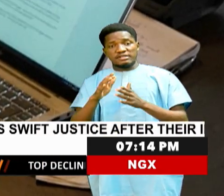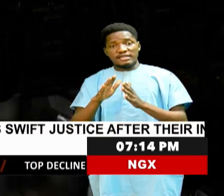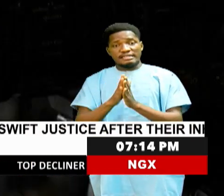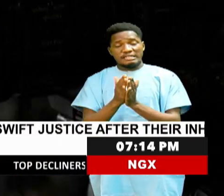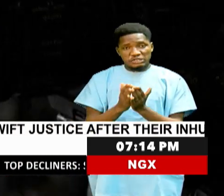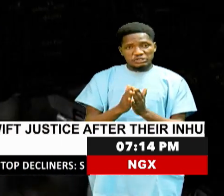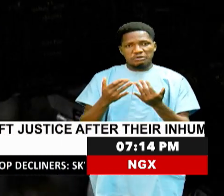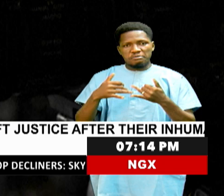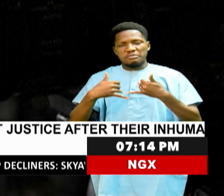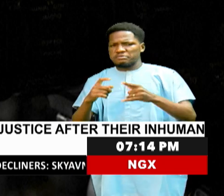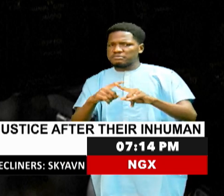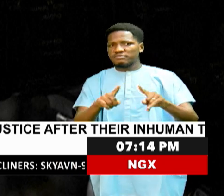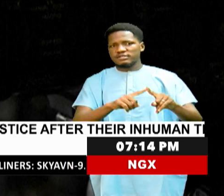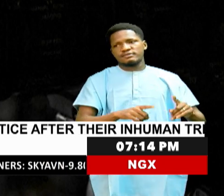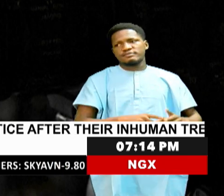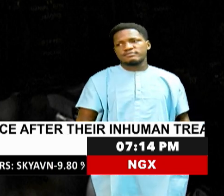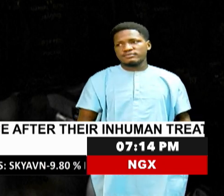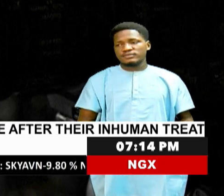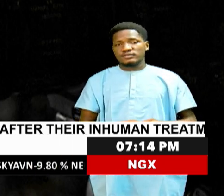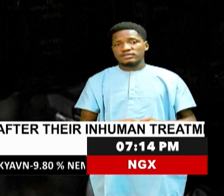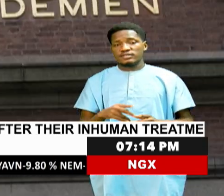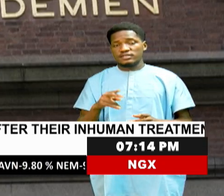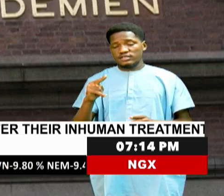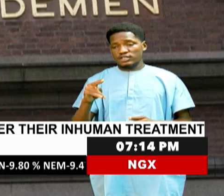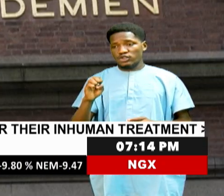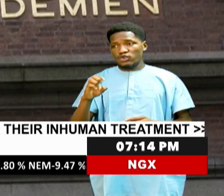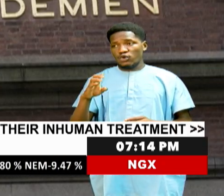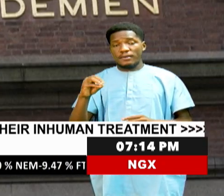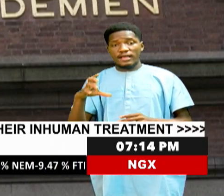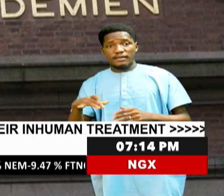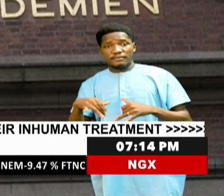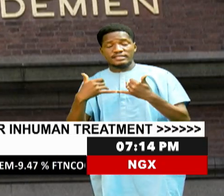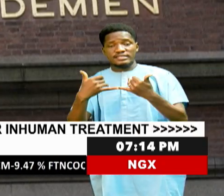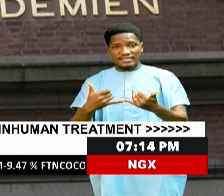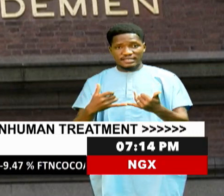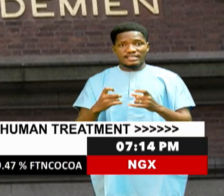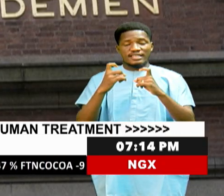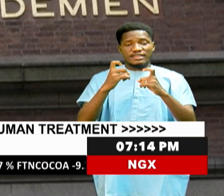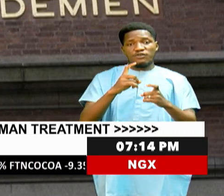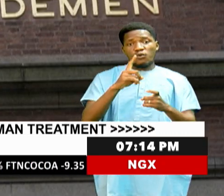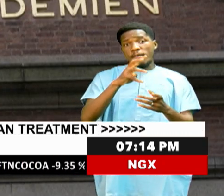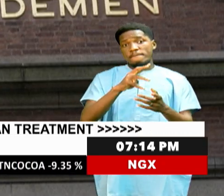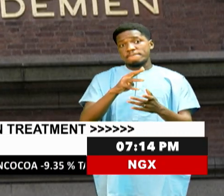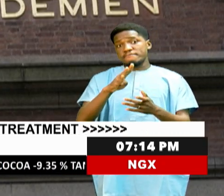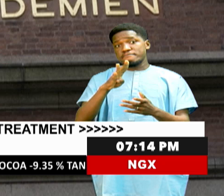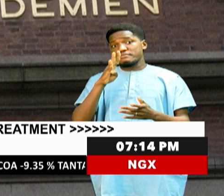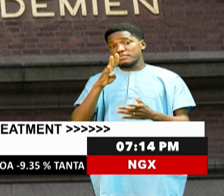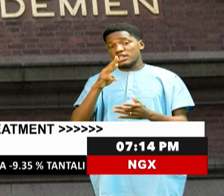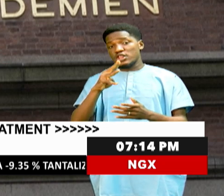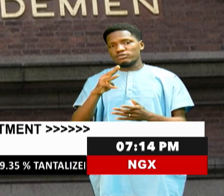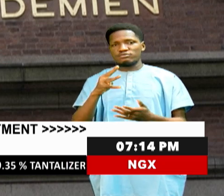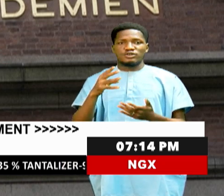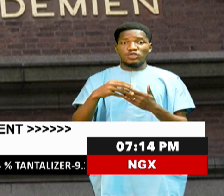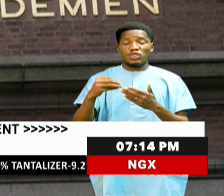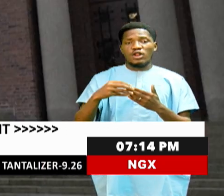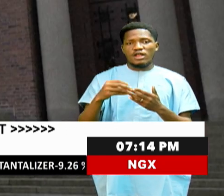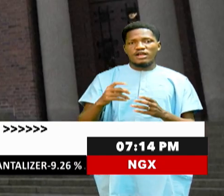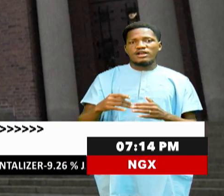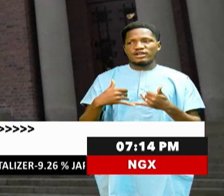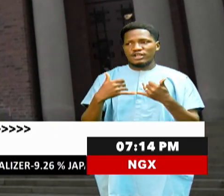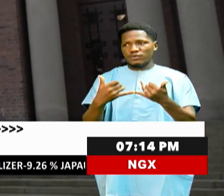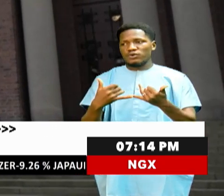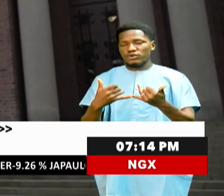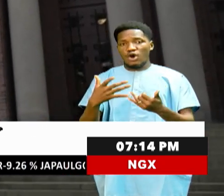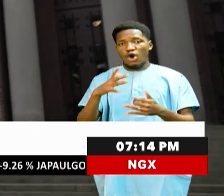The Nobel Prizes consist of a diploma, a gold medal, and a $1 million reward. Winners will receive their